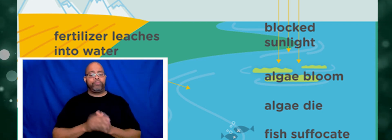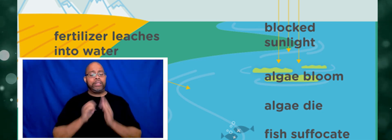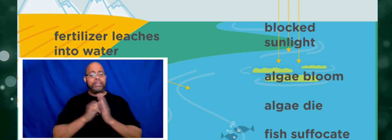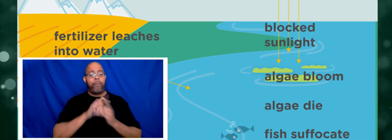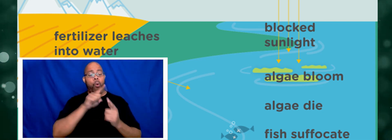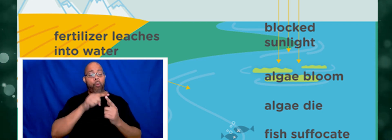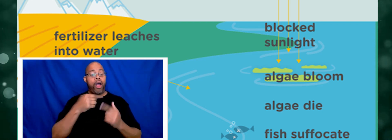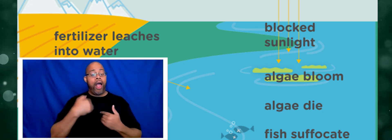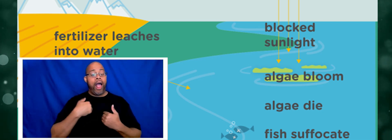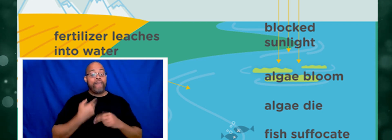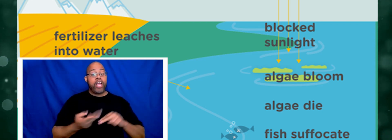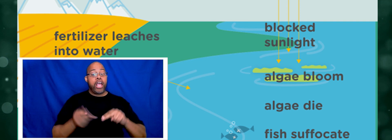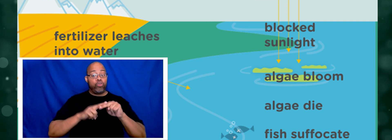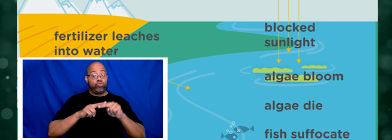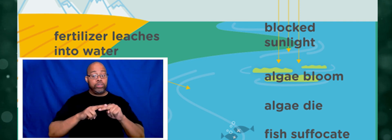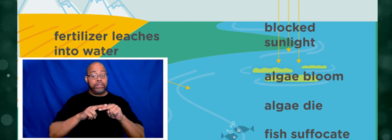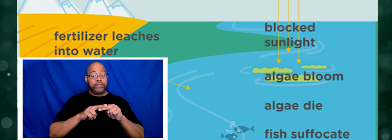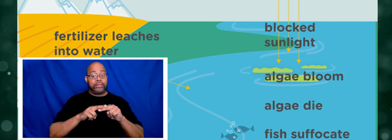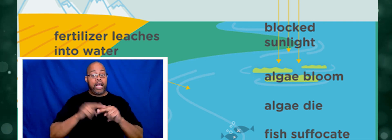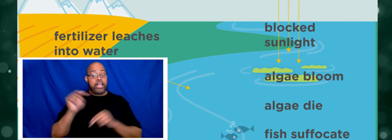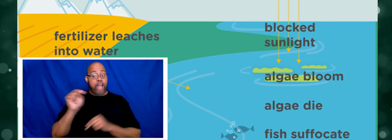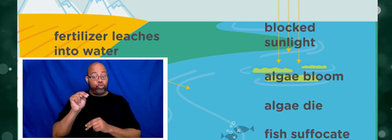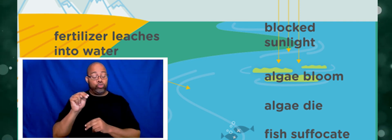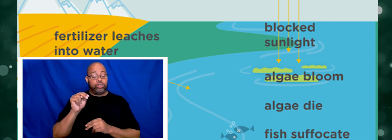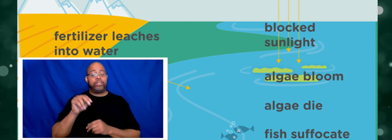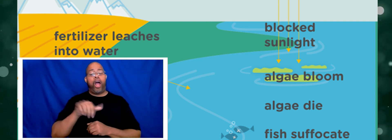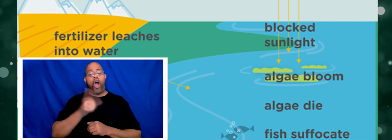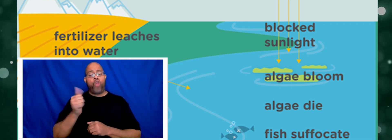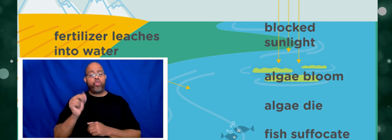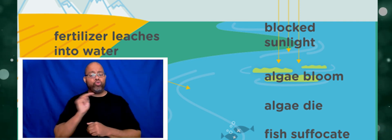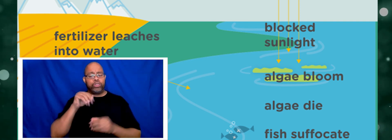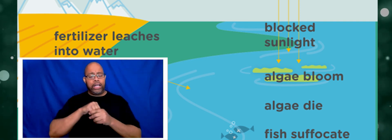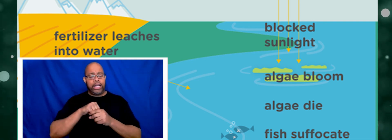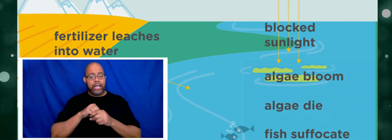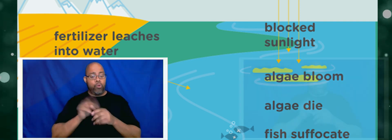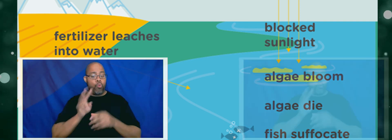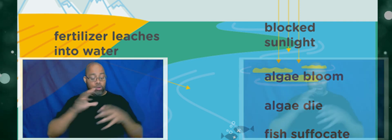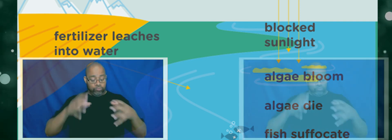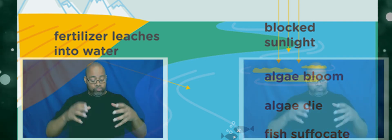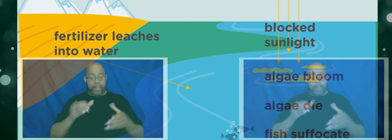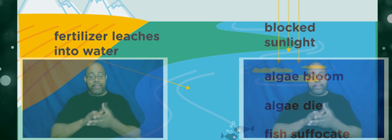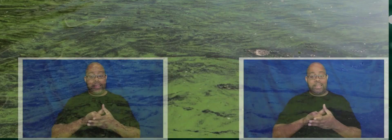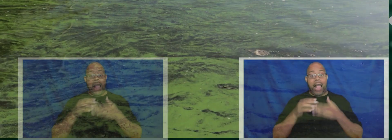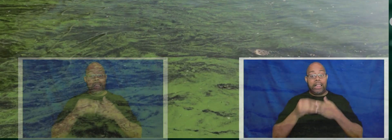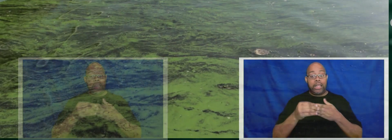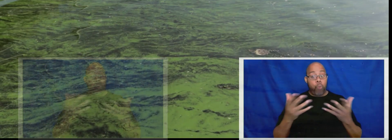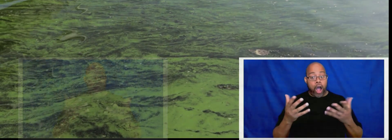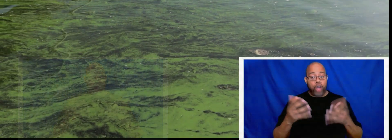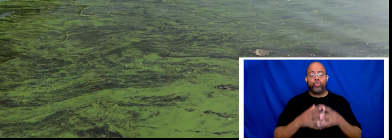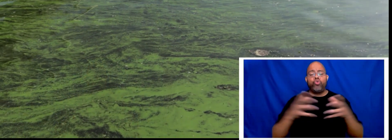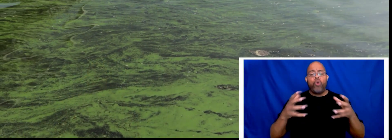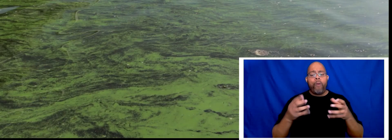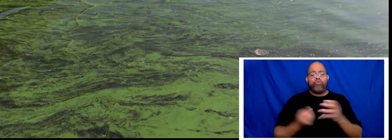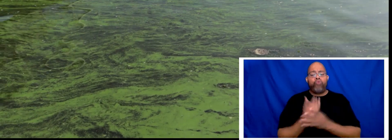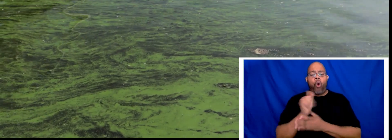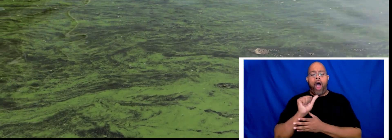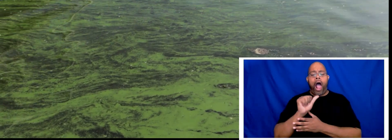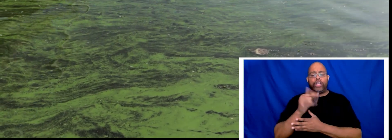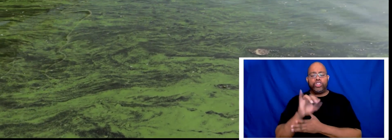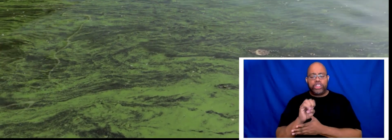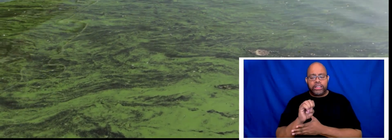the concentration of nitrogen and other nutrients in the body of water, this can lead to too much growth of algae and other aquatic